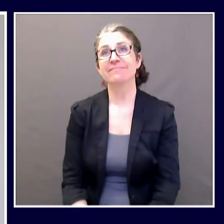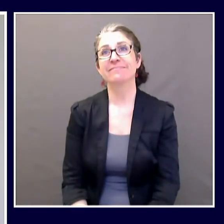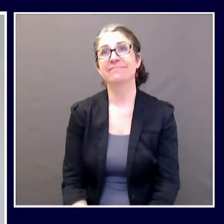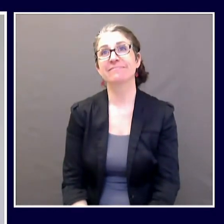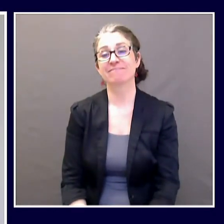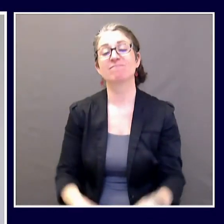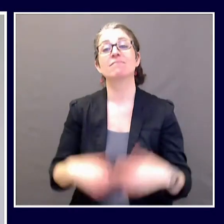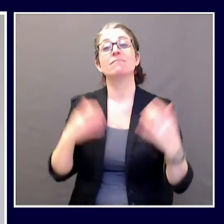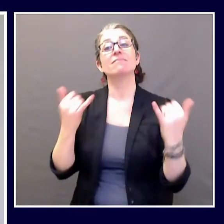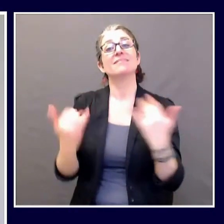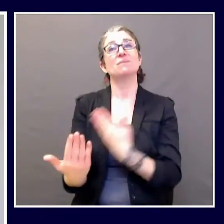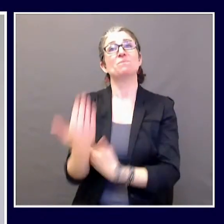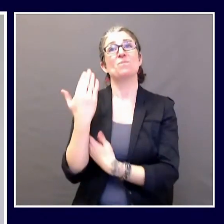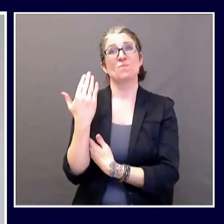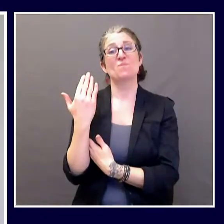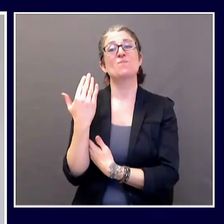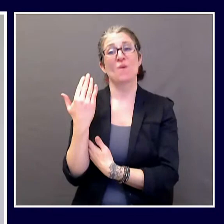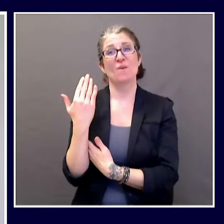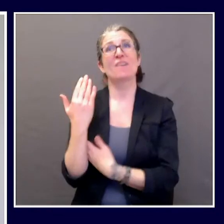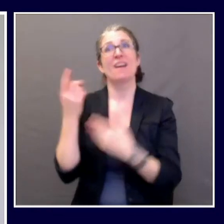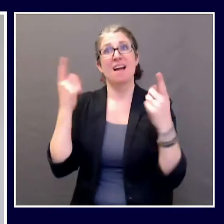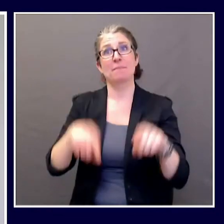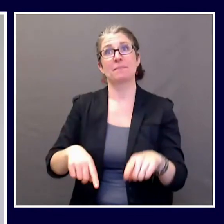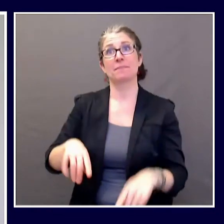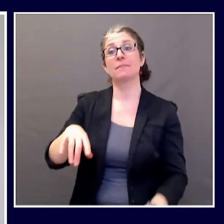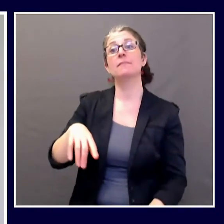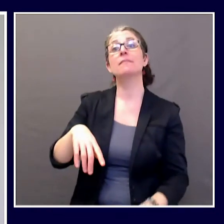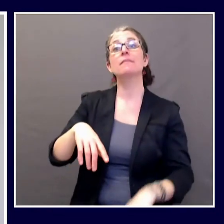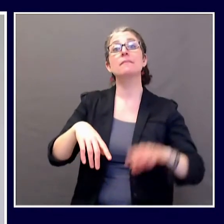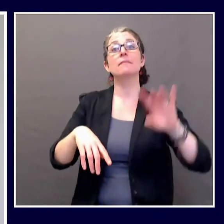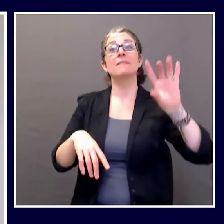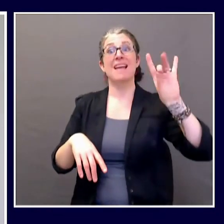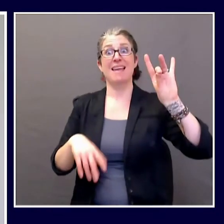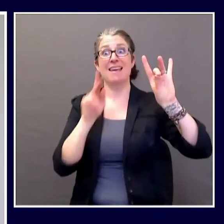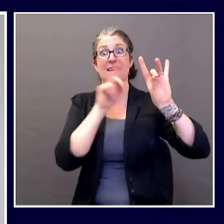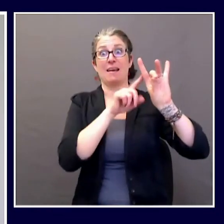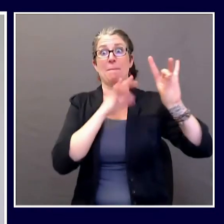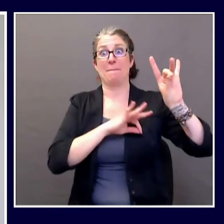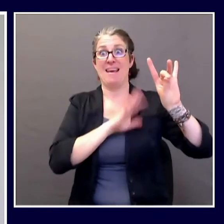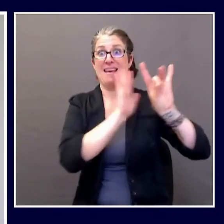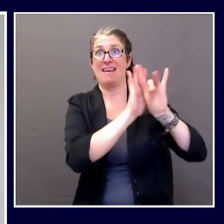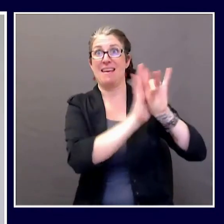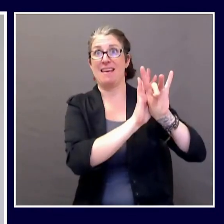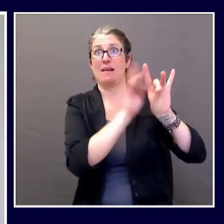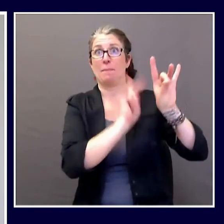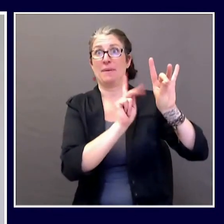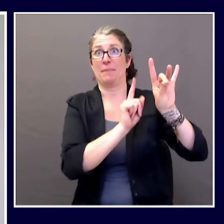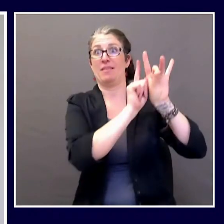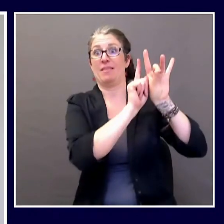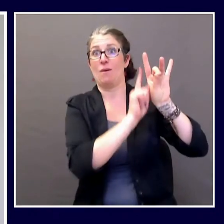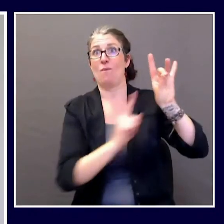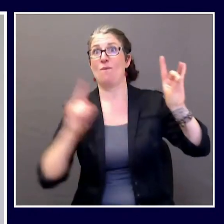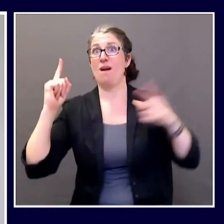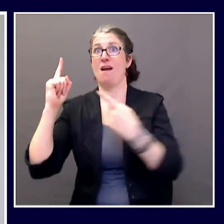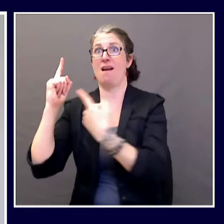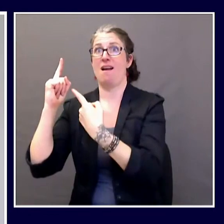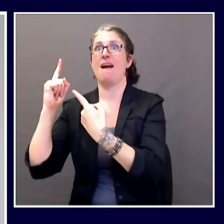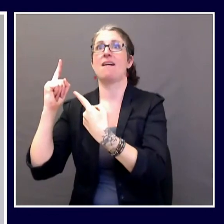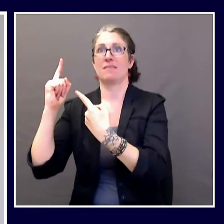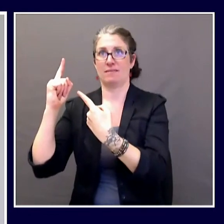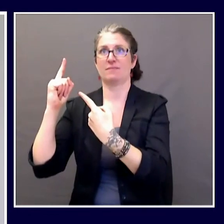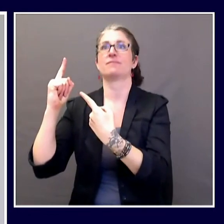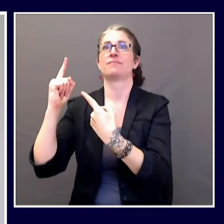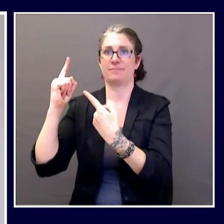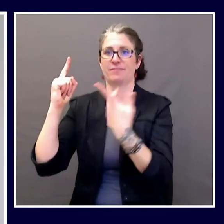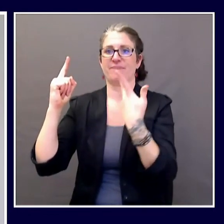Mainers had received both doses of either the Pfizer or Moderna vaccine, or